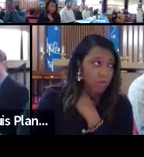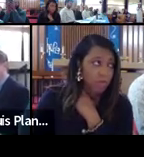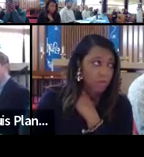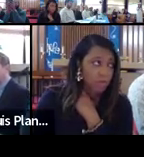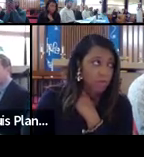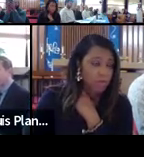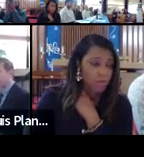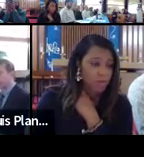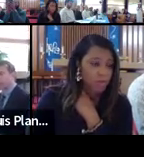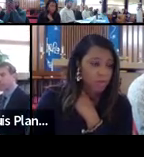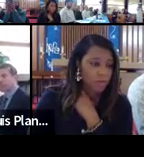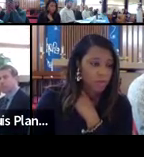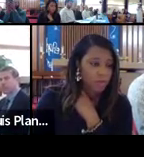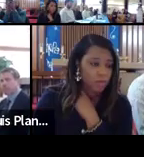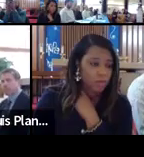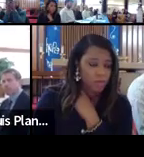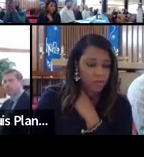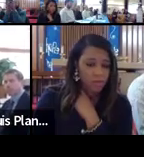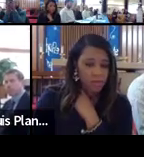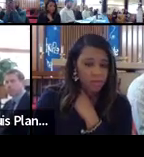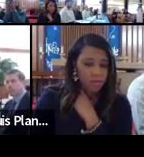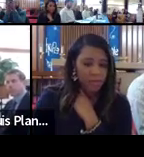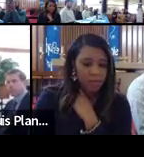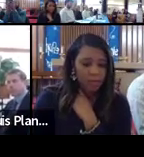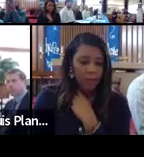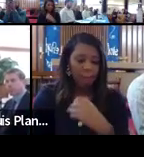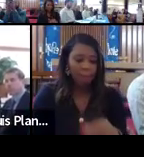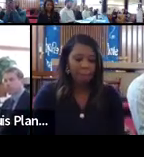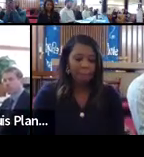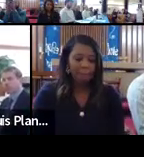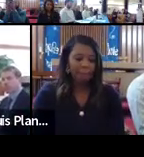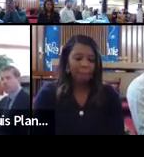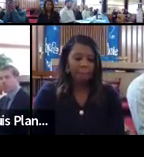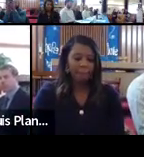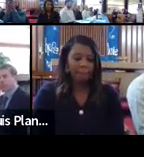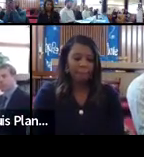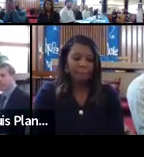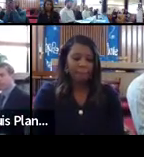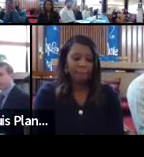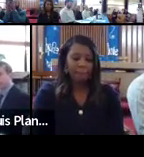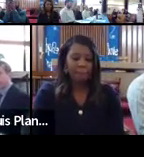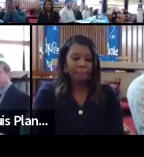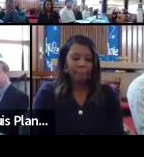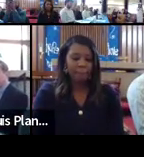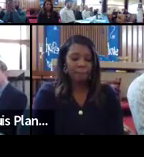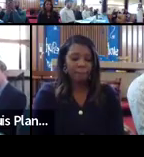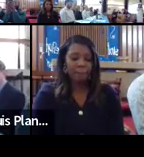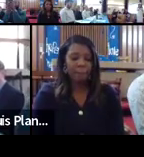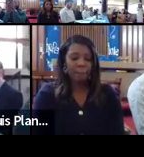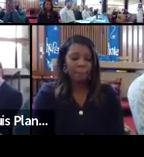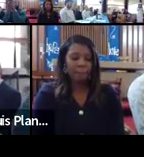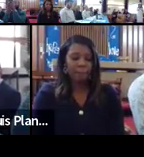and investment that strengthens rather than displaces growth. The critical next step is